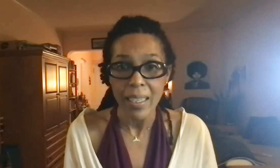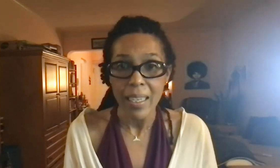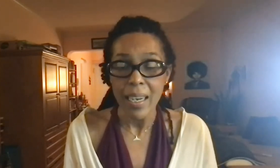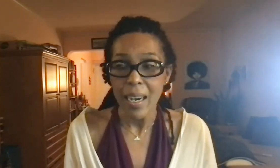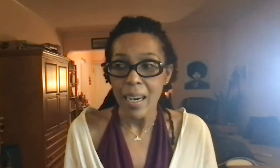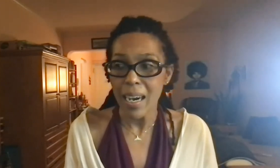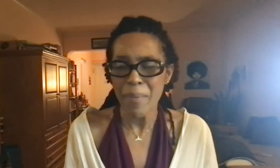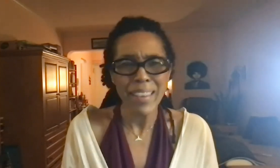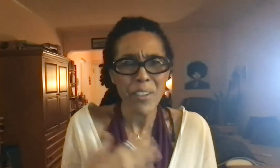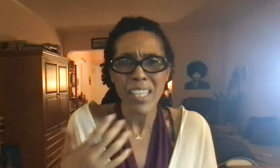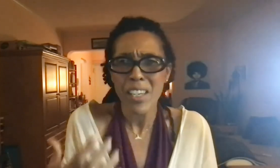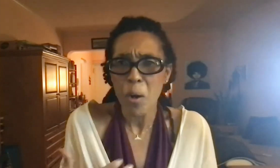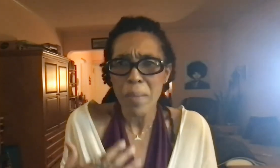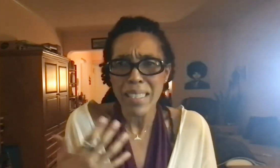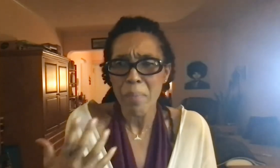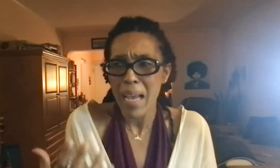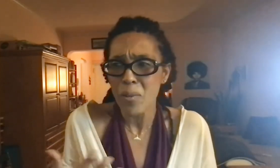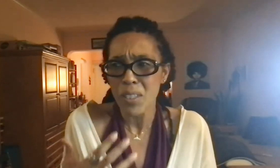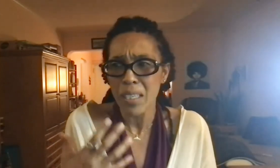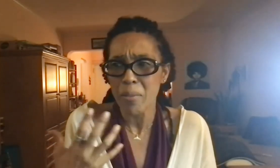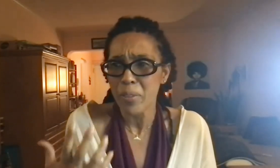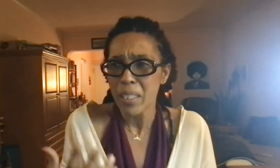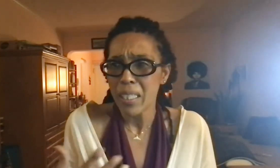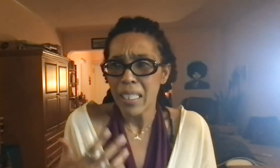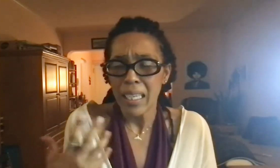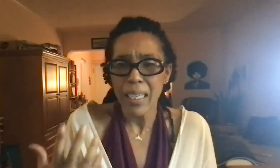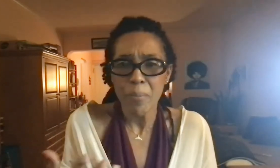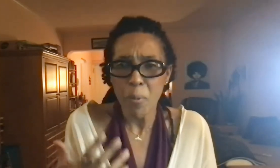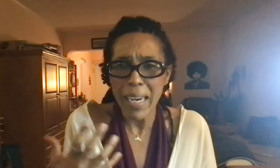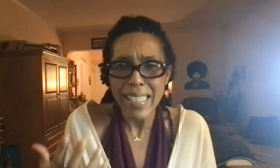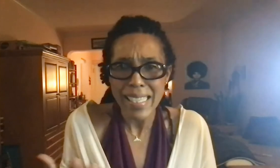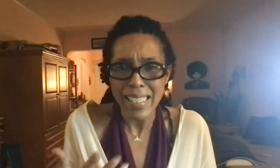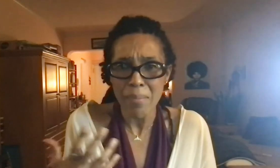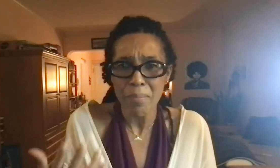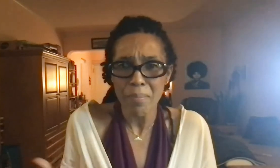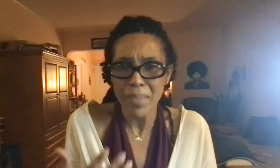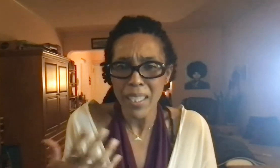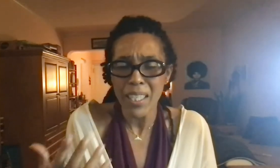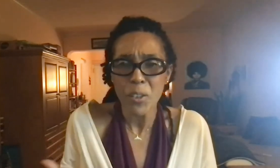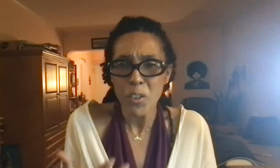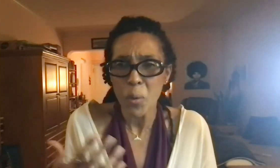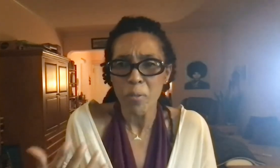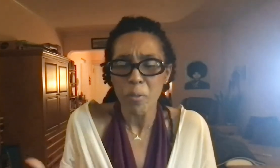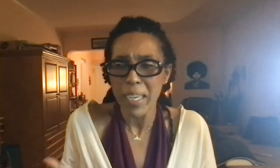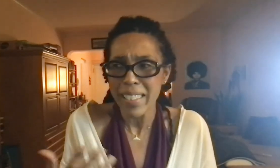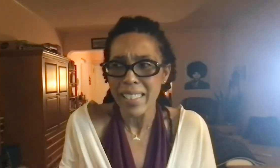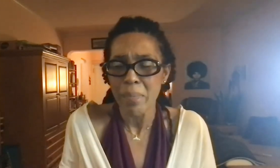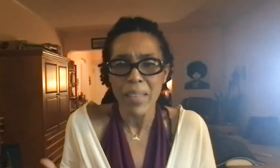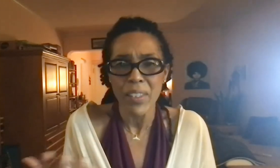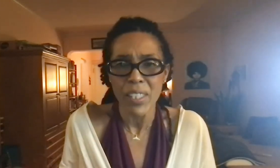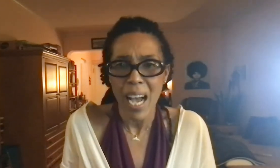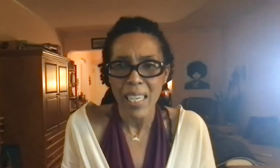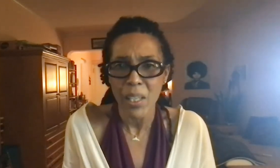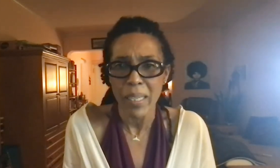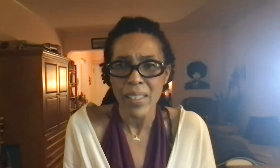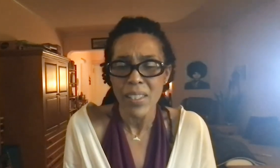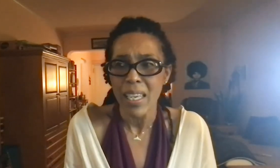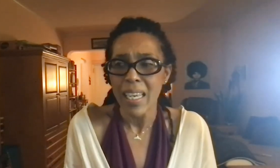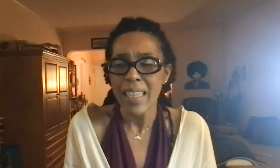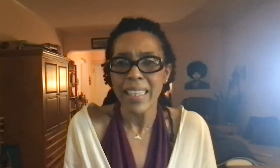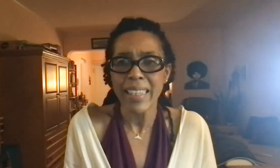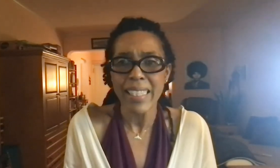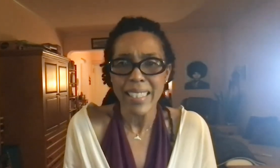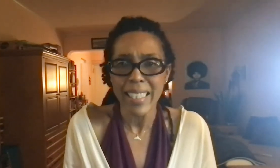literally. And there's an enormous amount of racism, the undertone of racism in these